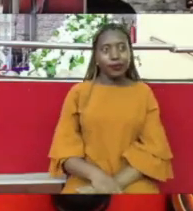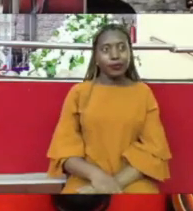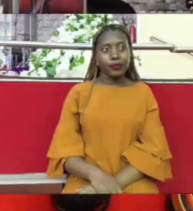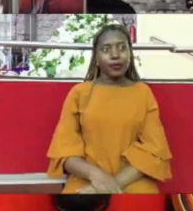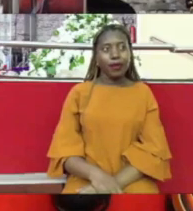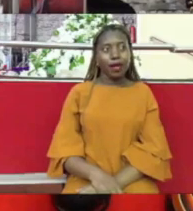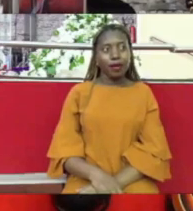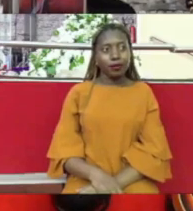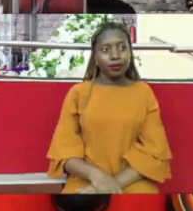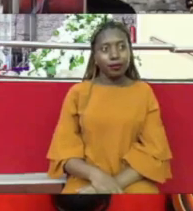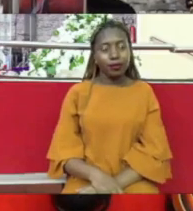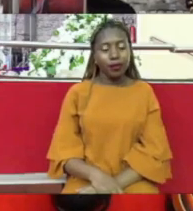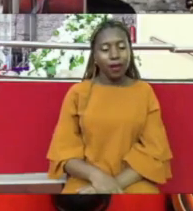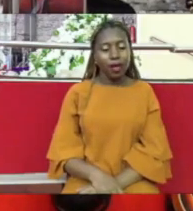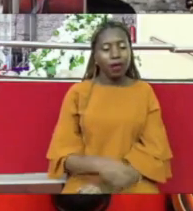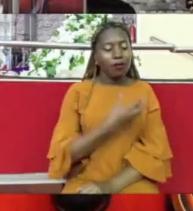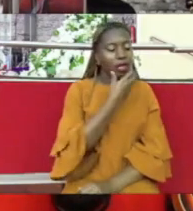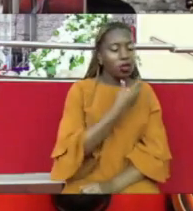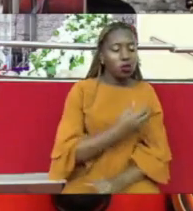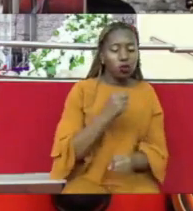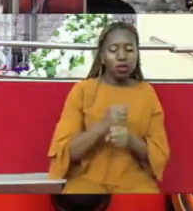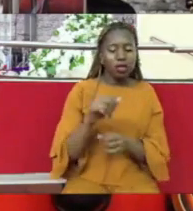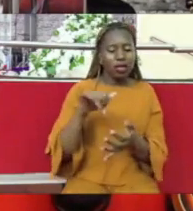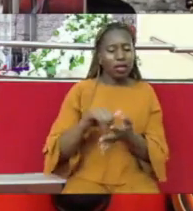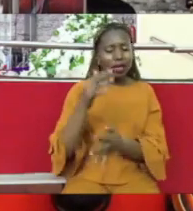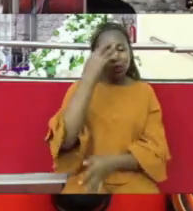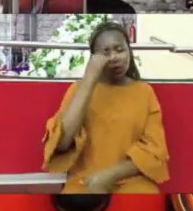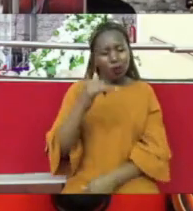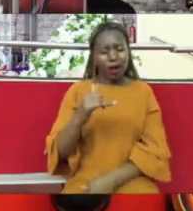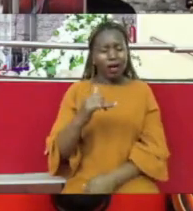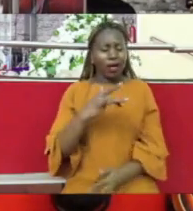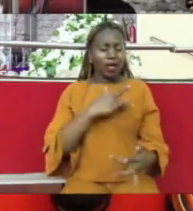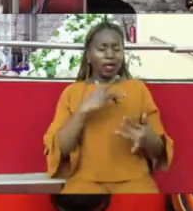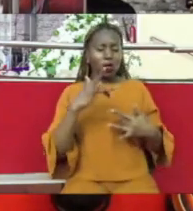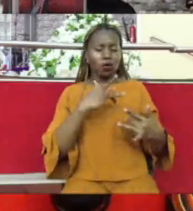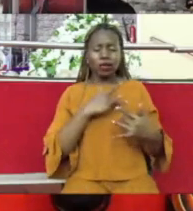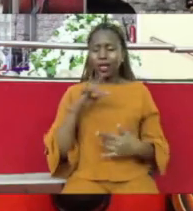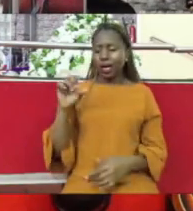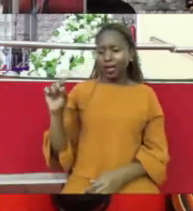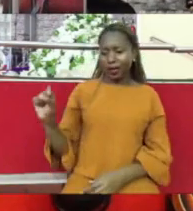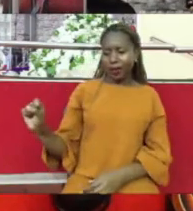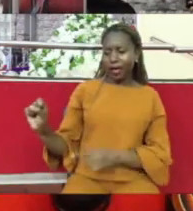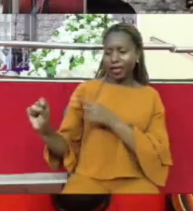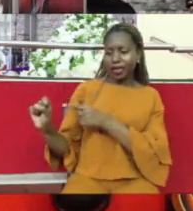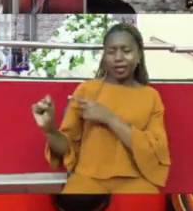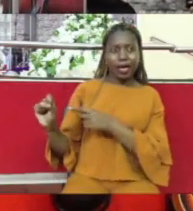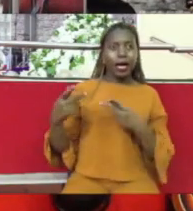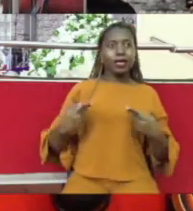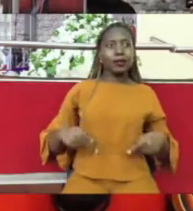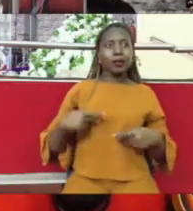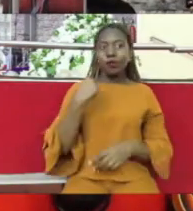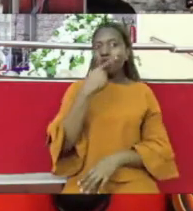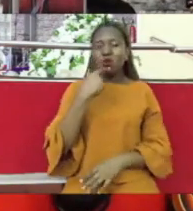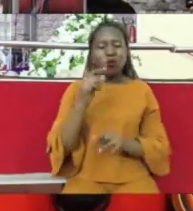Why were they doing this? It was because they considered the Samaritans a people who were unclean, because they were